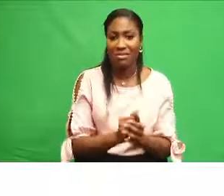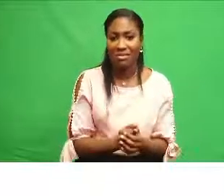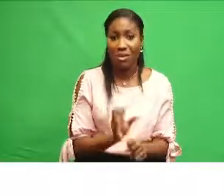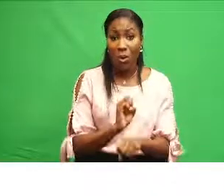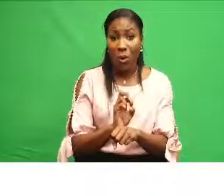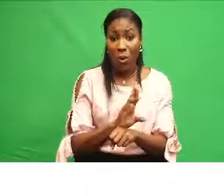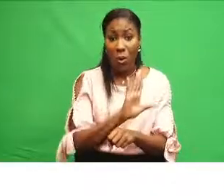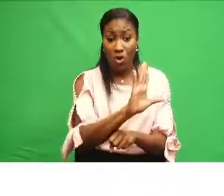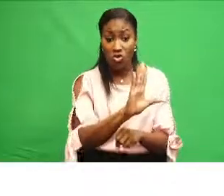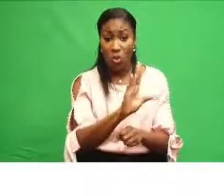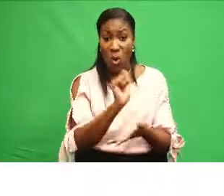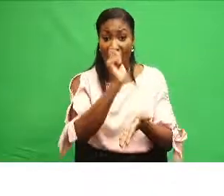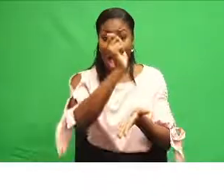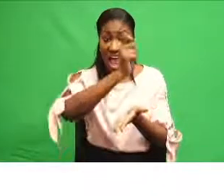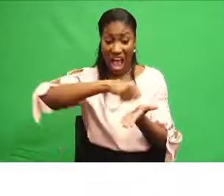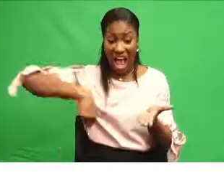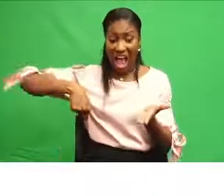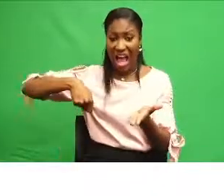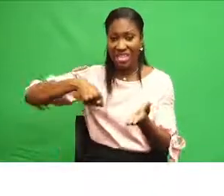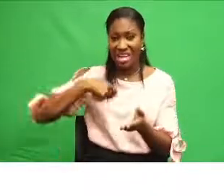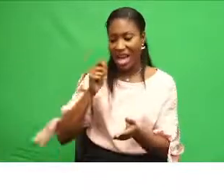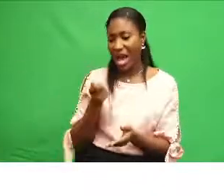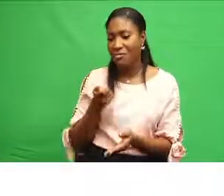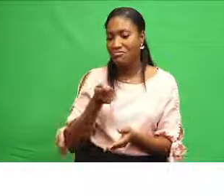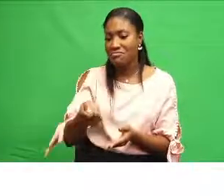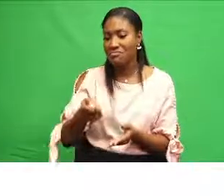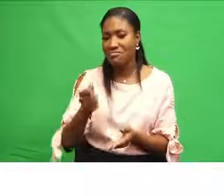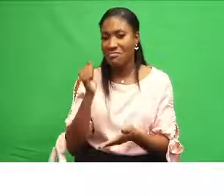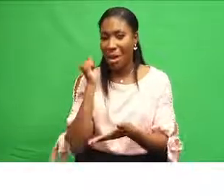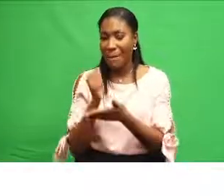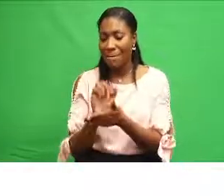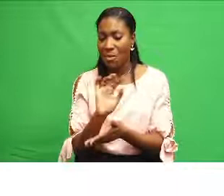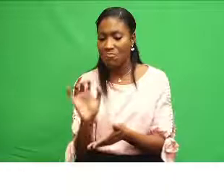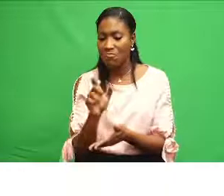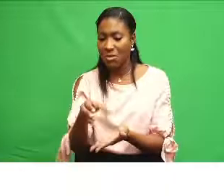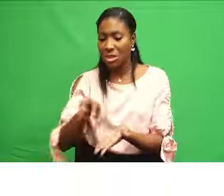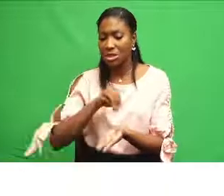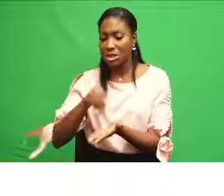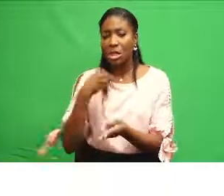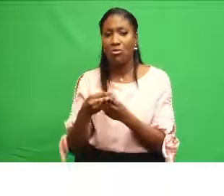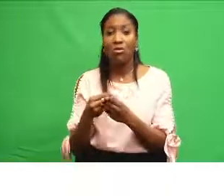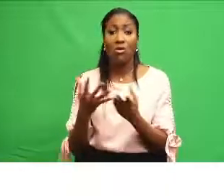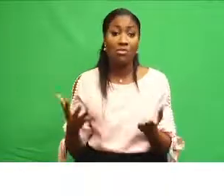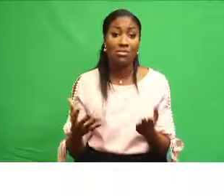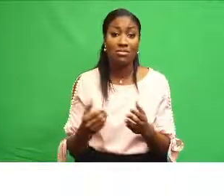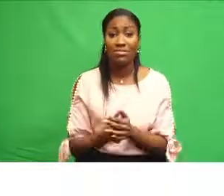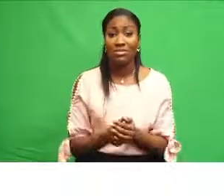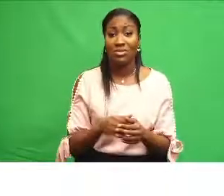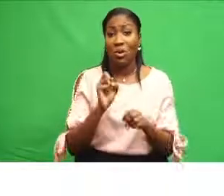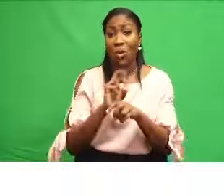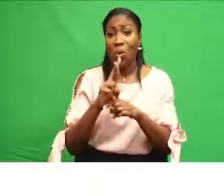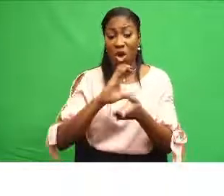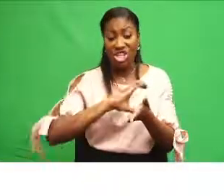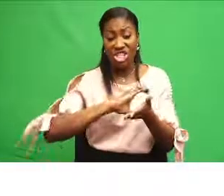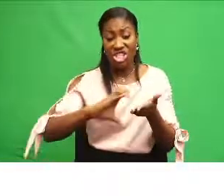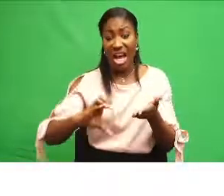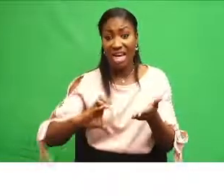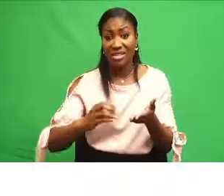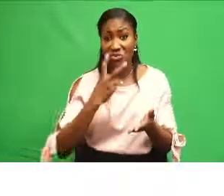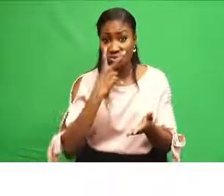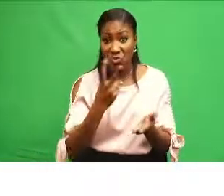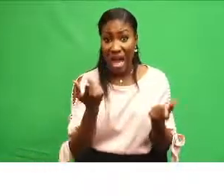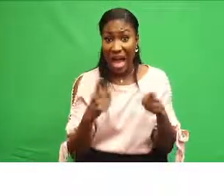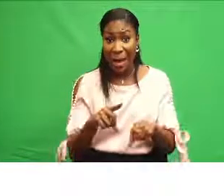cards. Stealing the cash of the older person through checks, and unfortunately we have seen this happening locally with regards to the senior